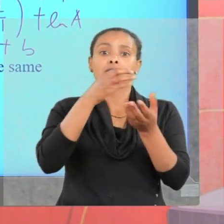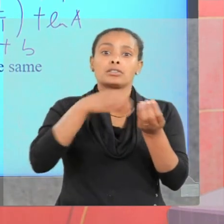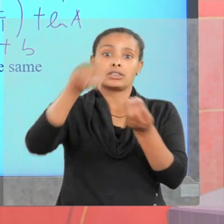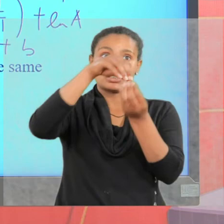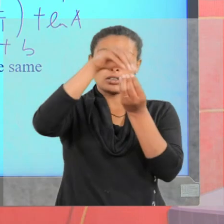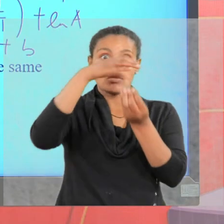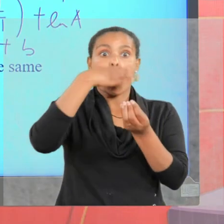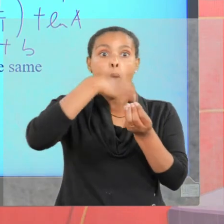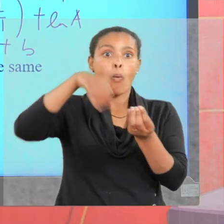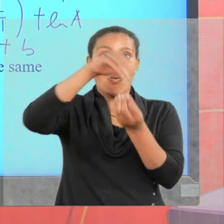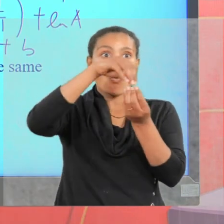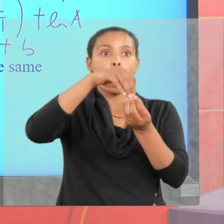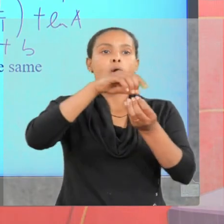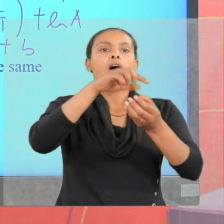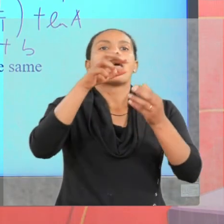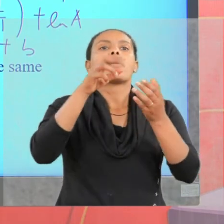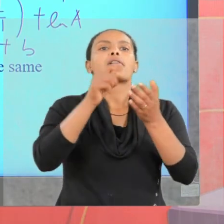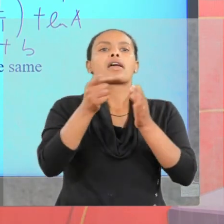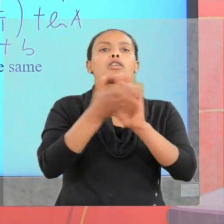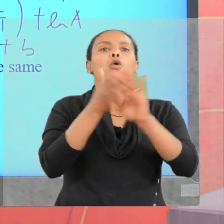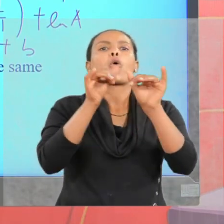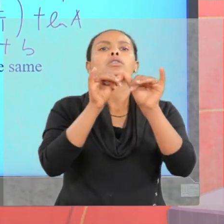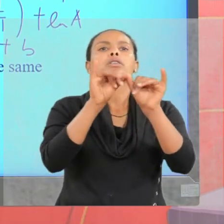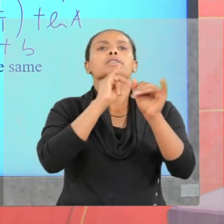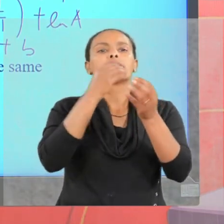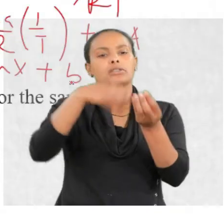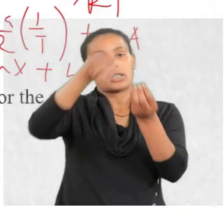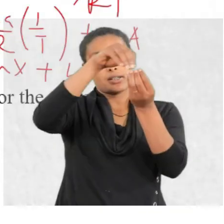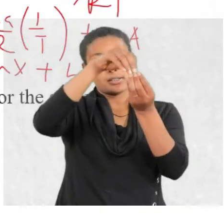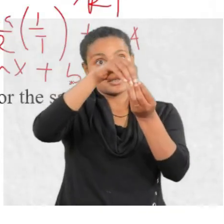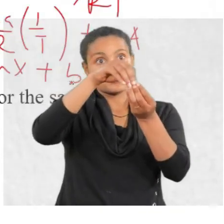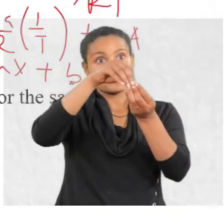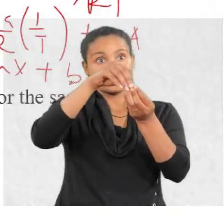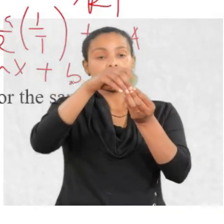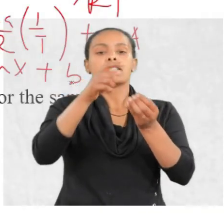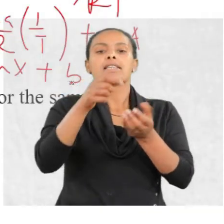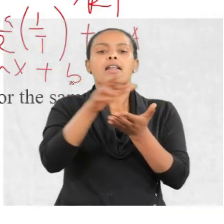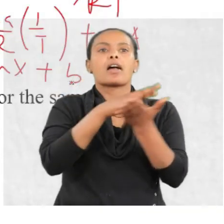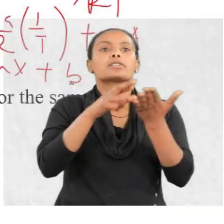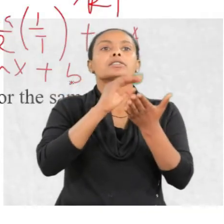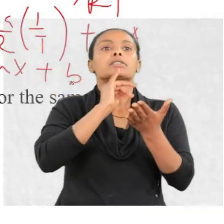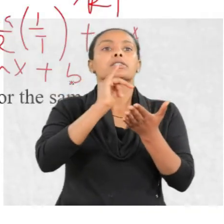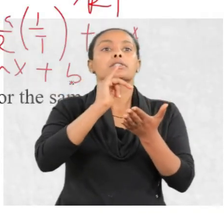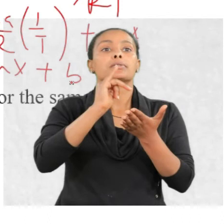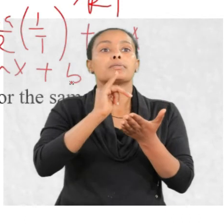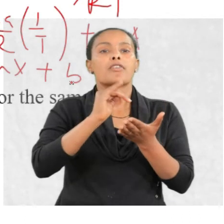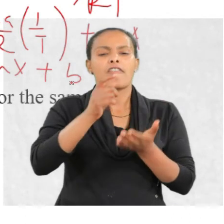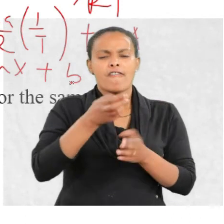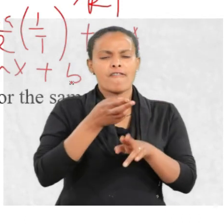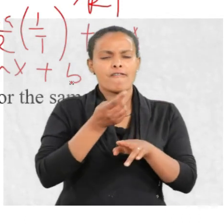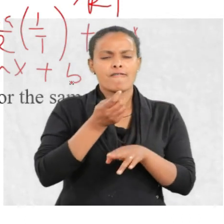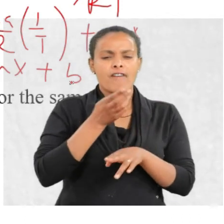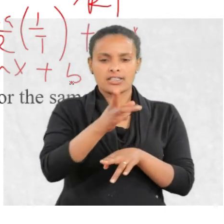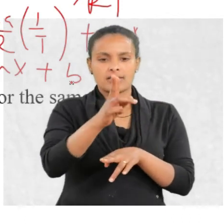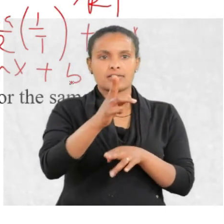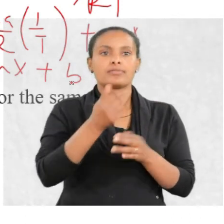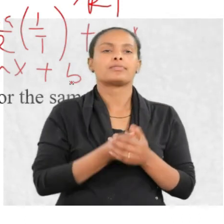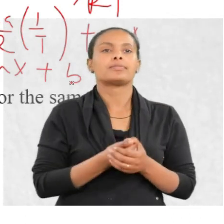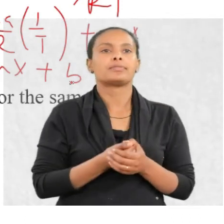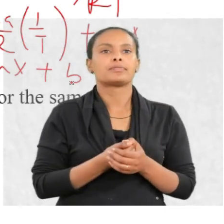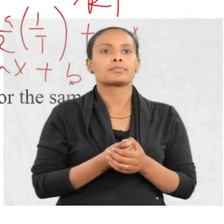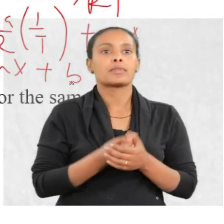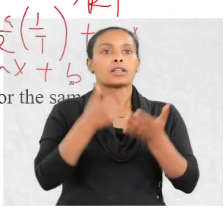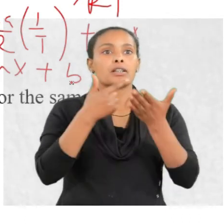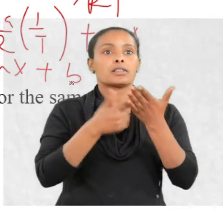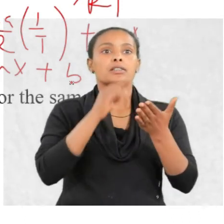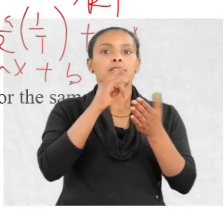increase, the rate constant also increase and the reaction is fast.